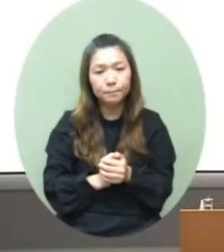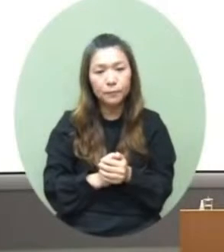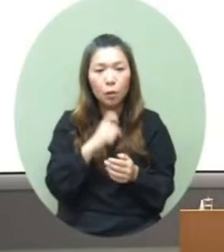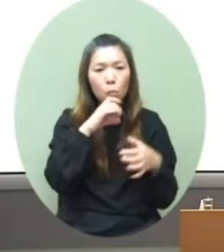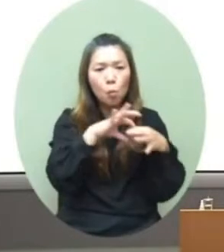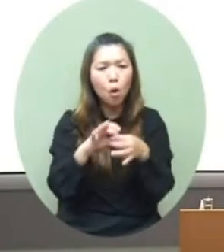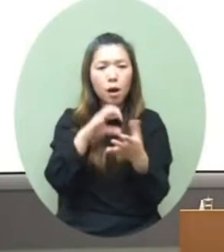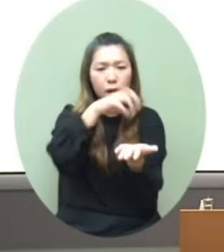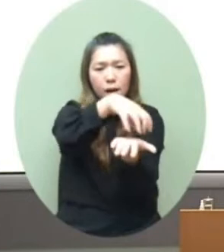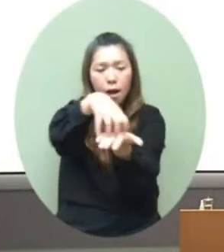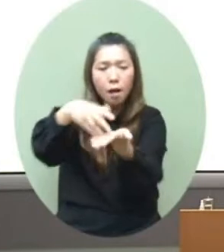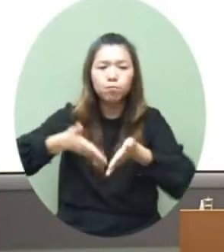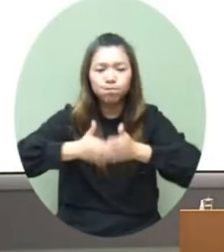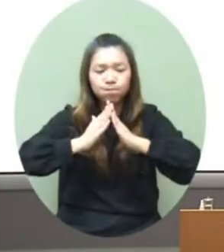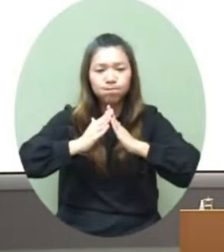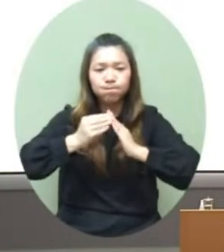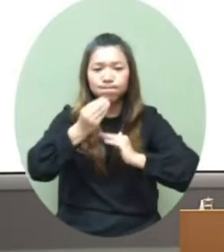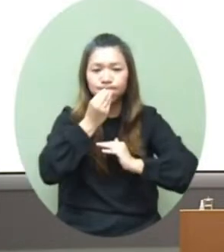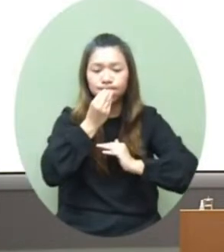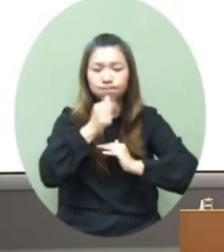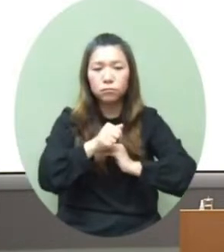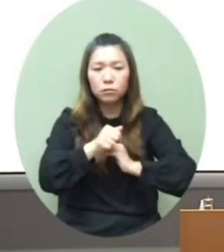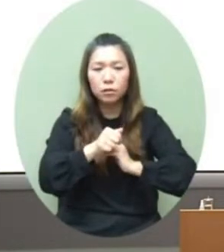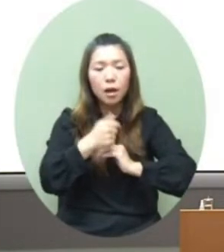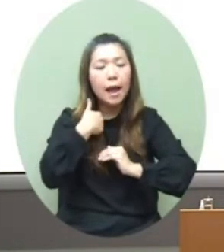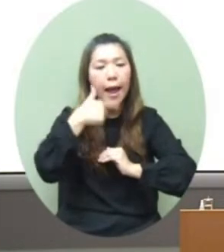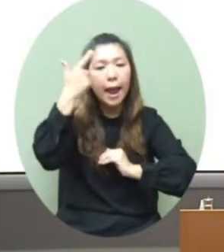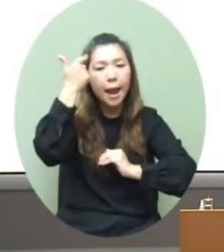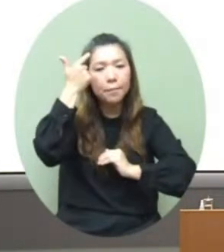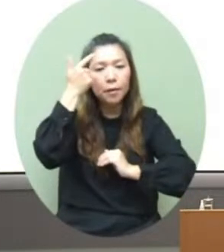Mack. Thank you.